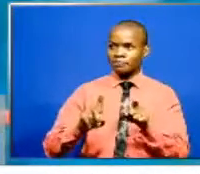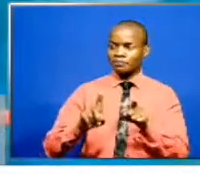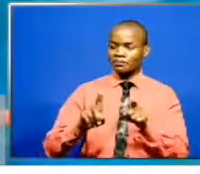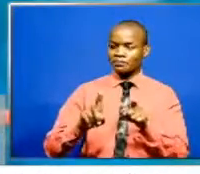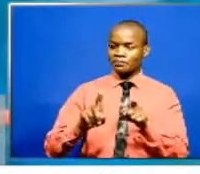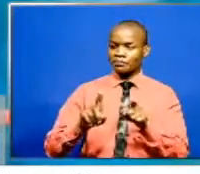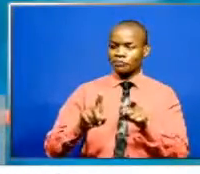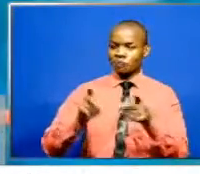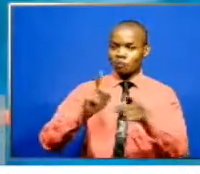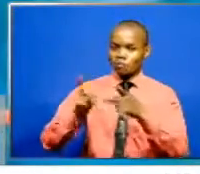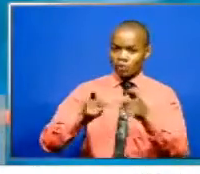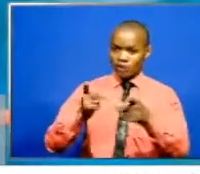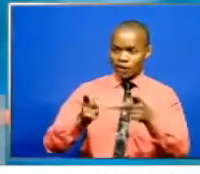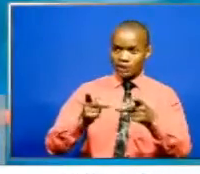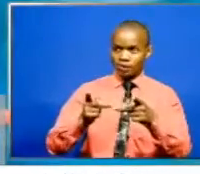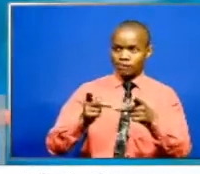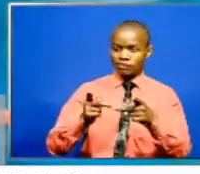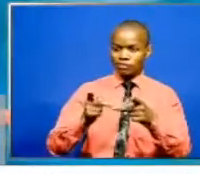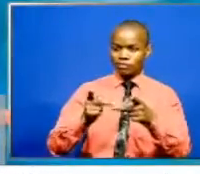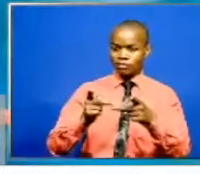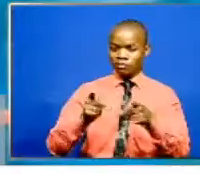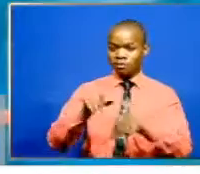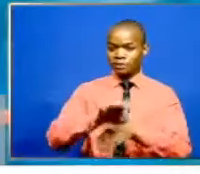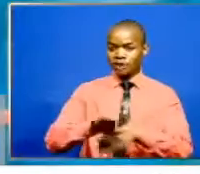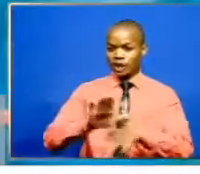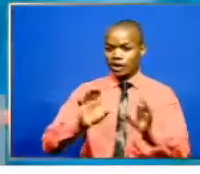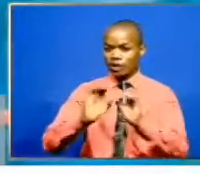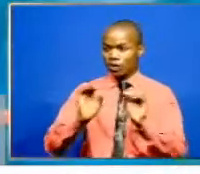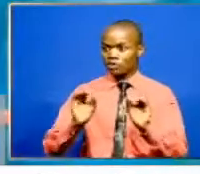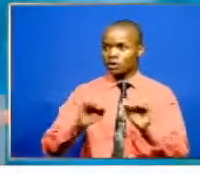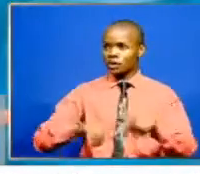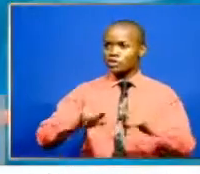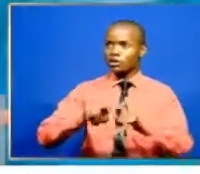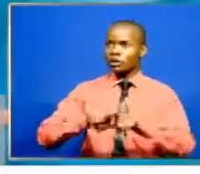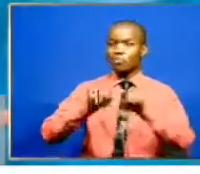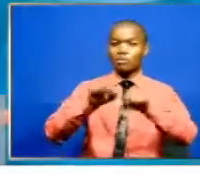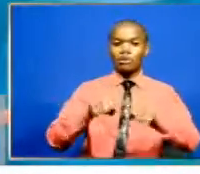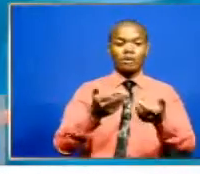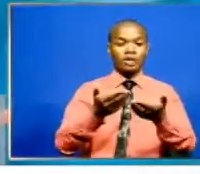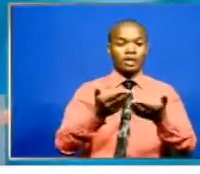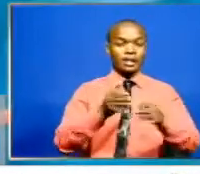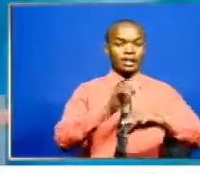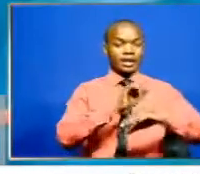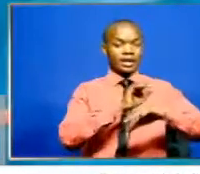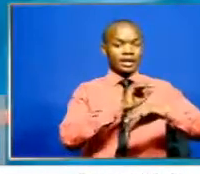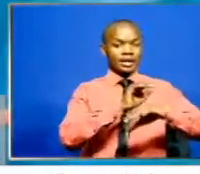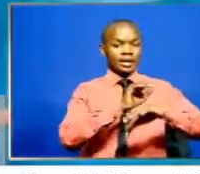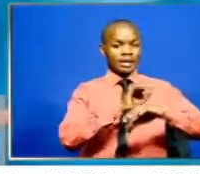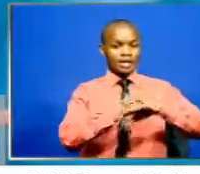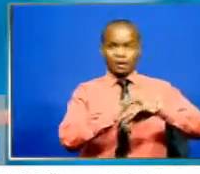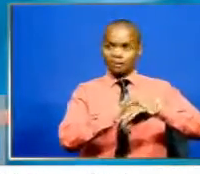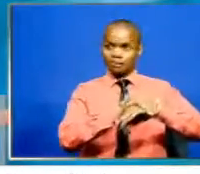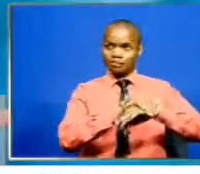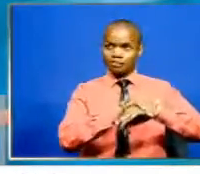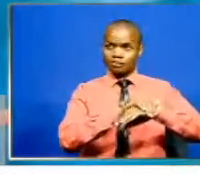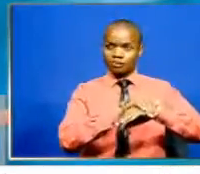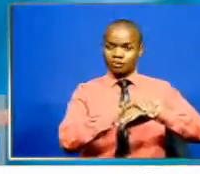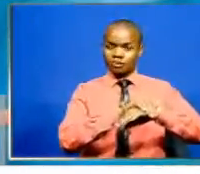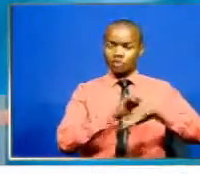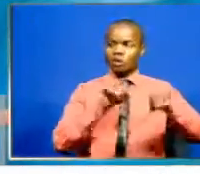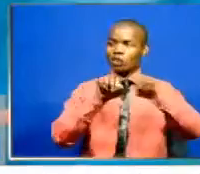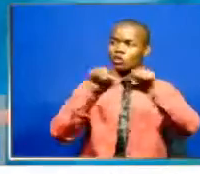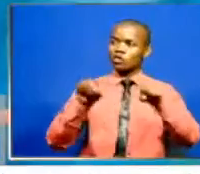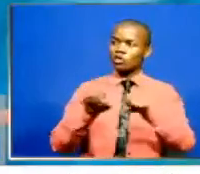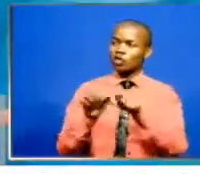progress is not at the space really to counter the impact, the